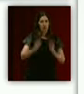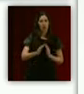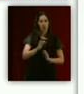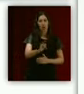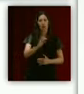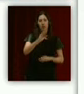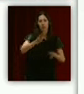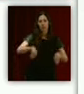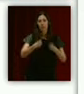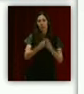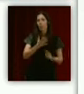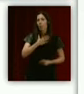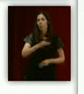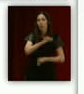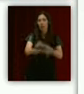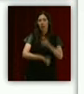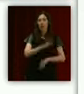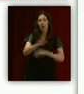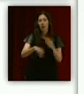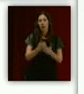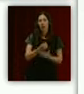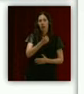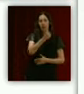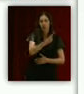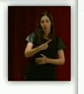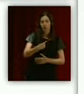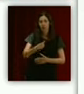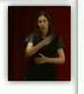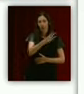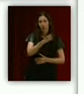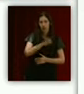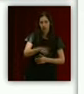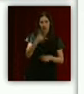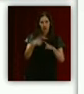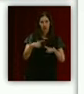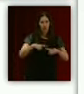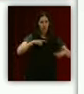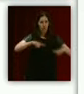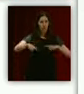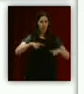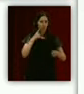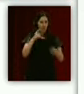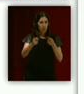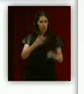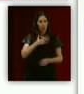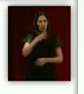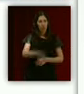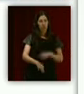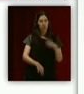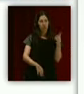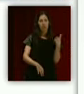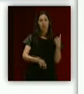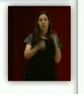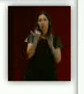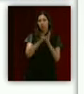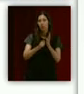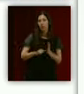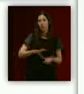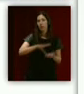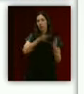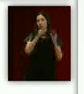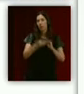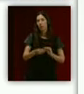to control the devices which are frequently present in households, and up to 113 control commands